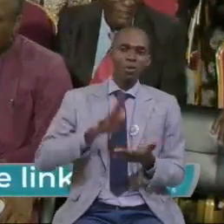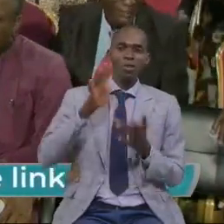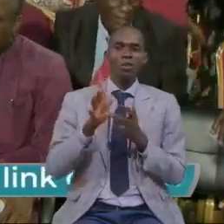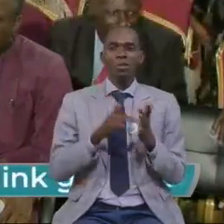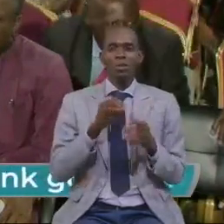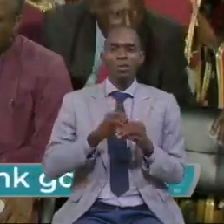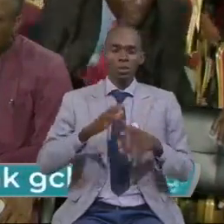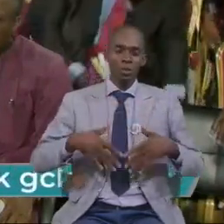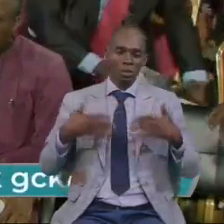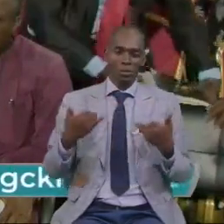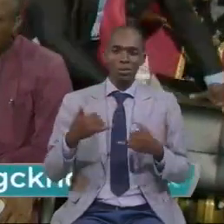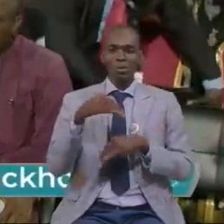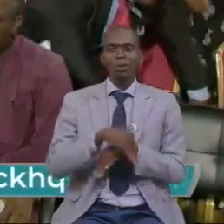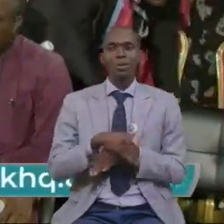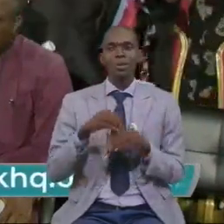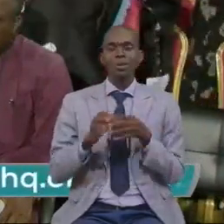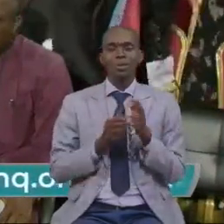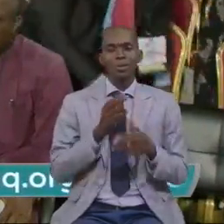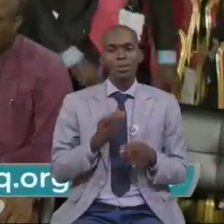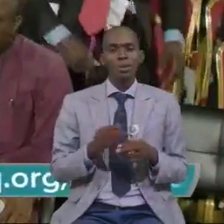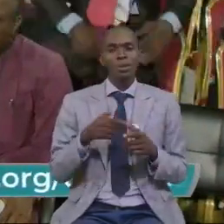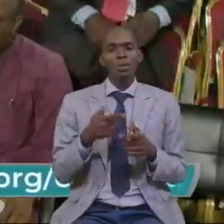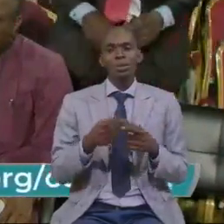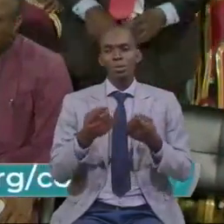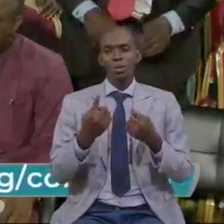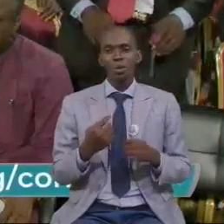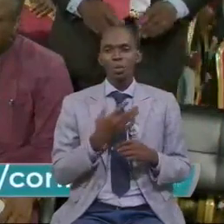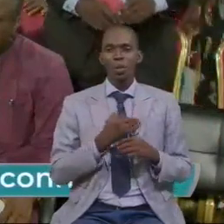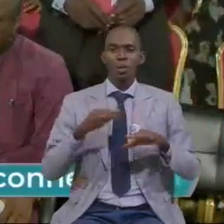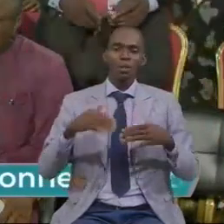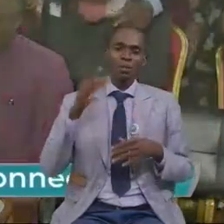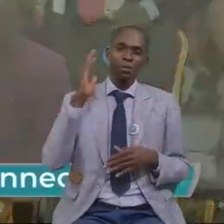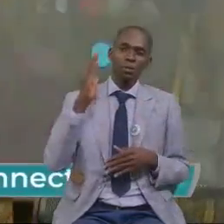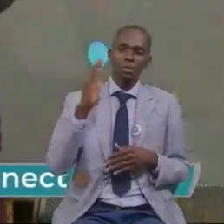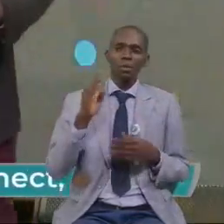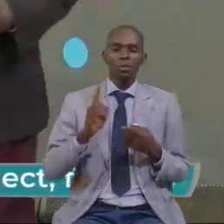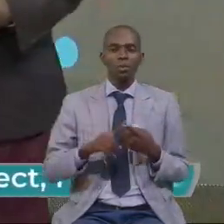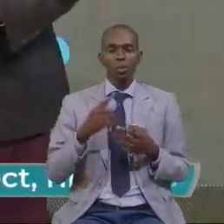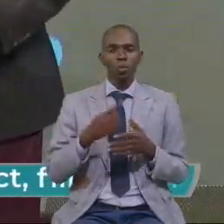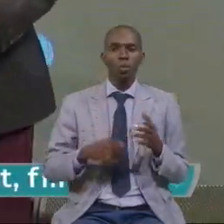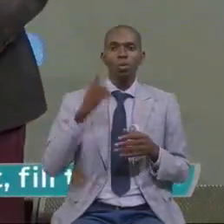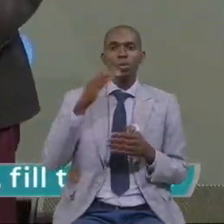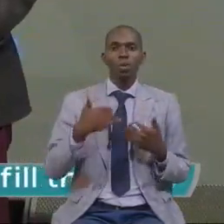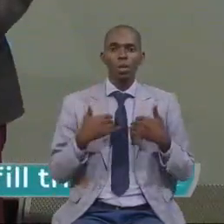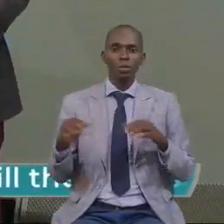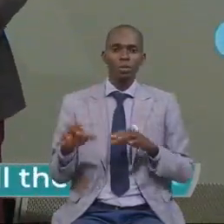tonight. Then you will come and testify to what God has done.